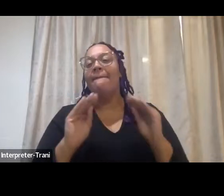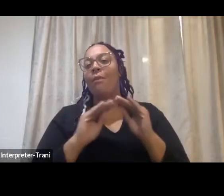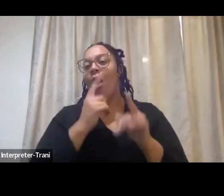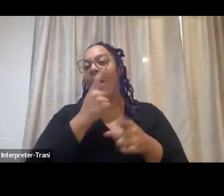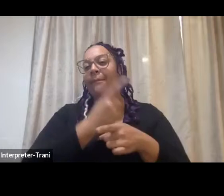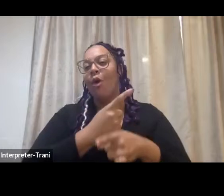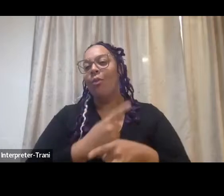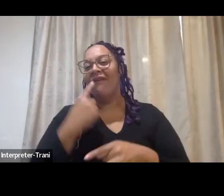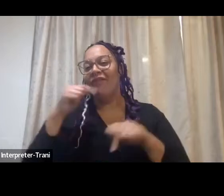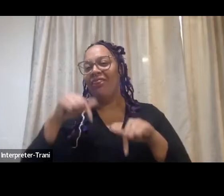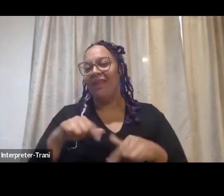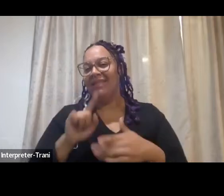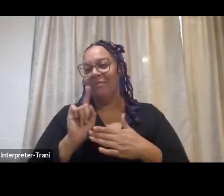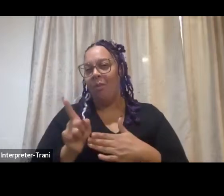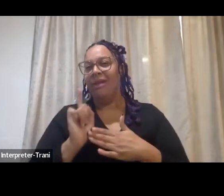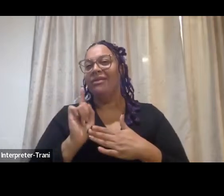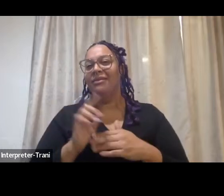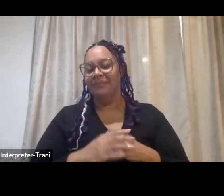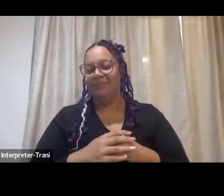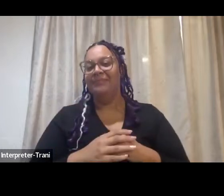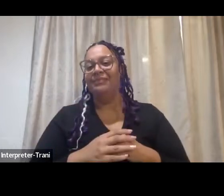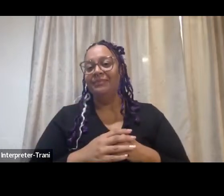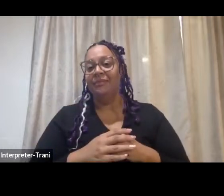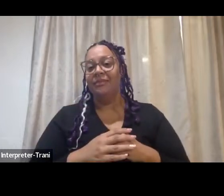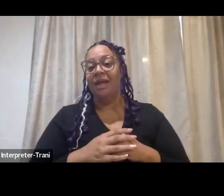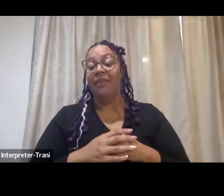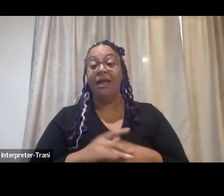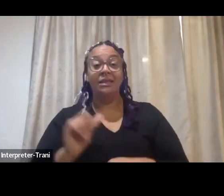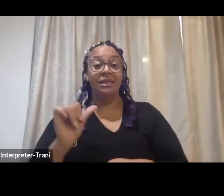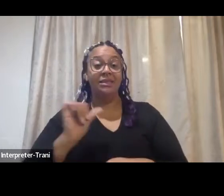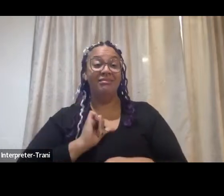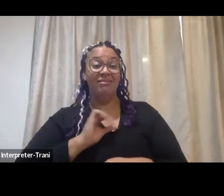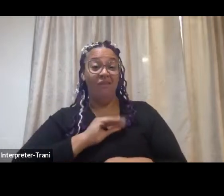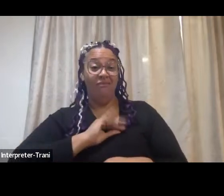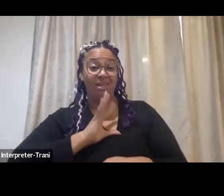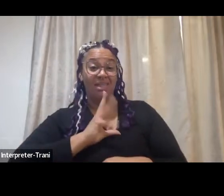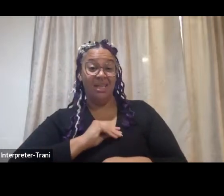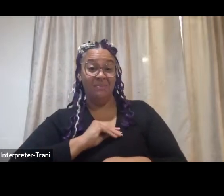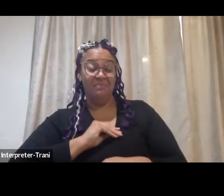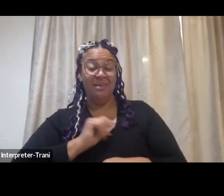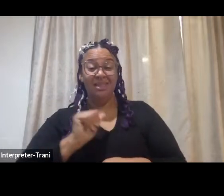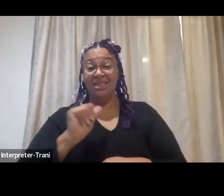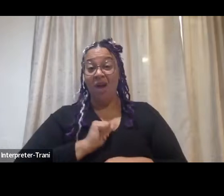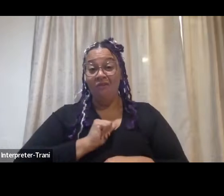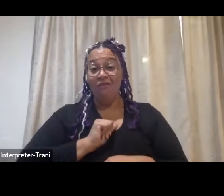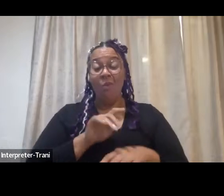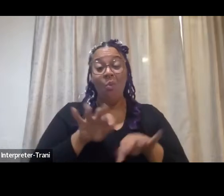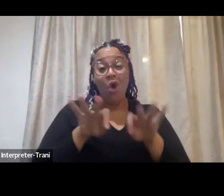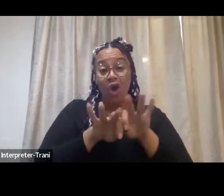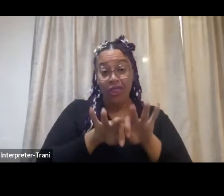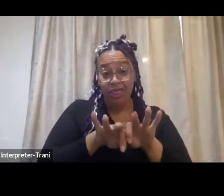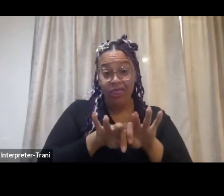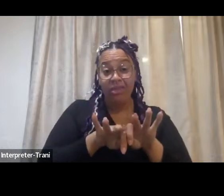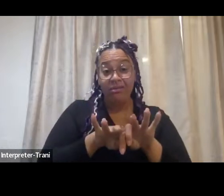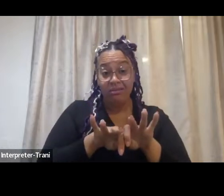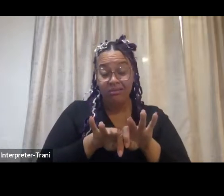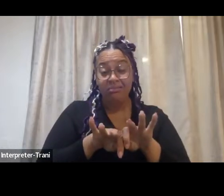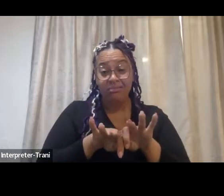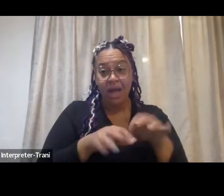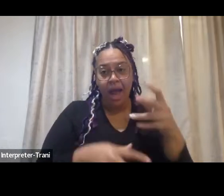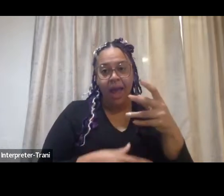for the moment. And that's self-esteem, self-worth. I put that in